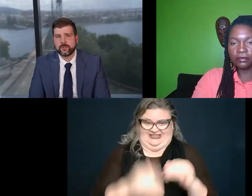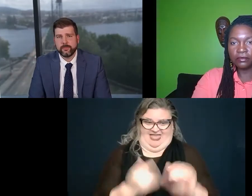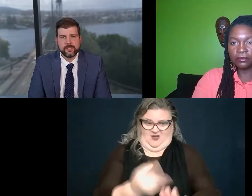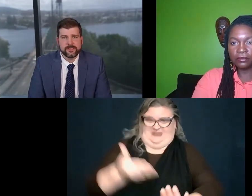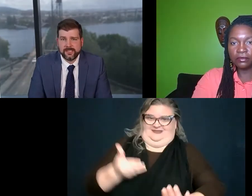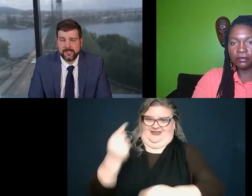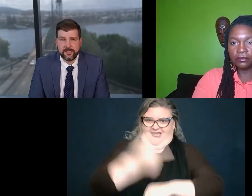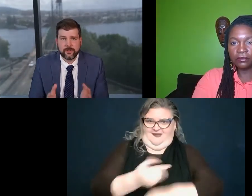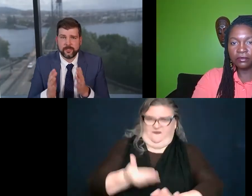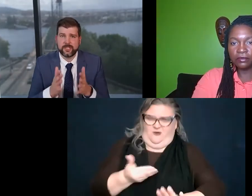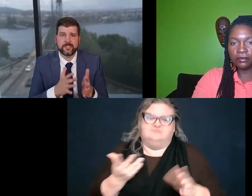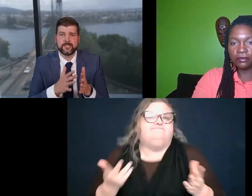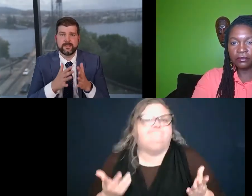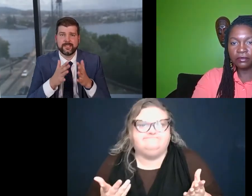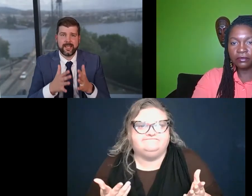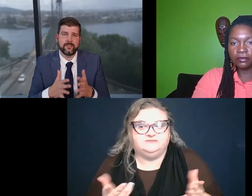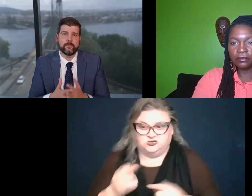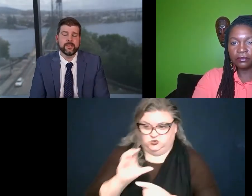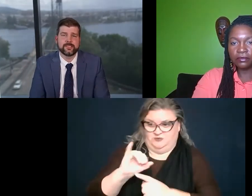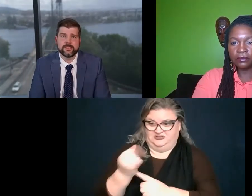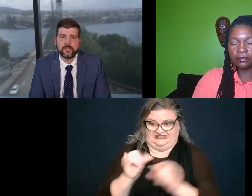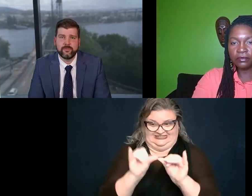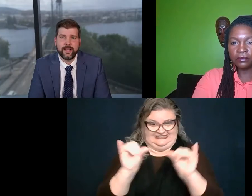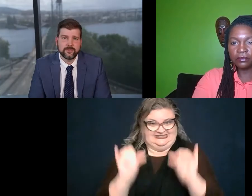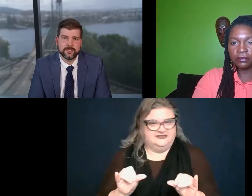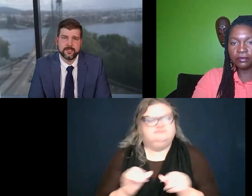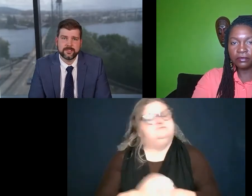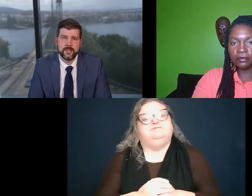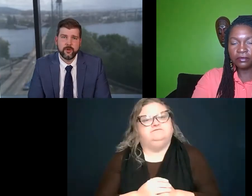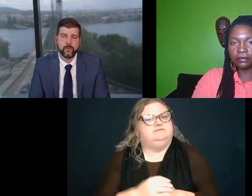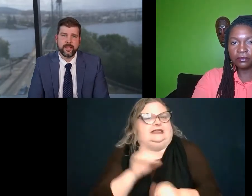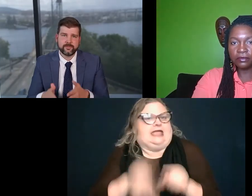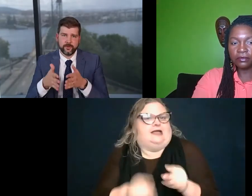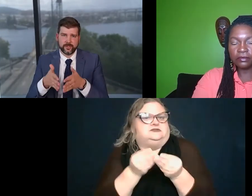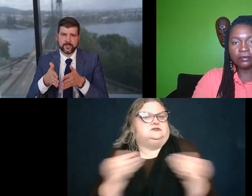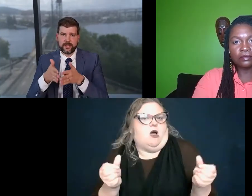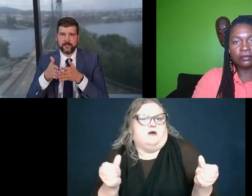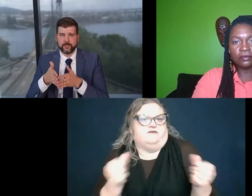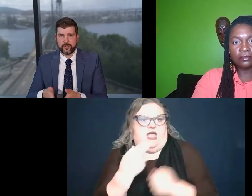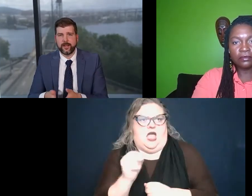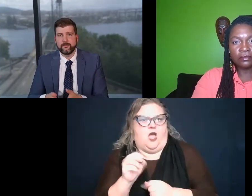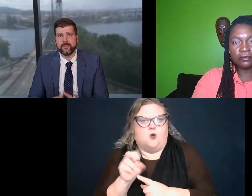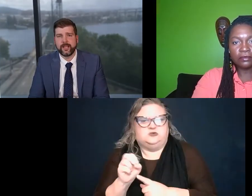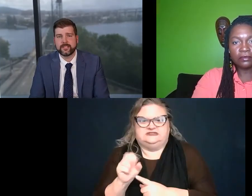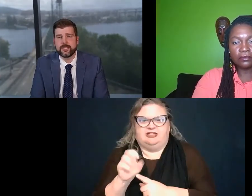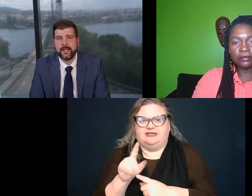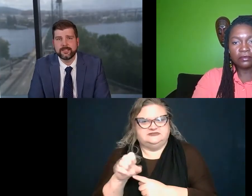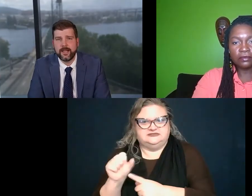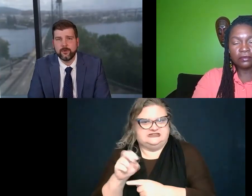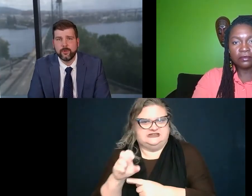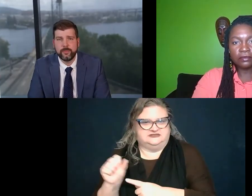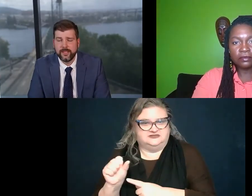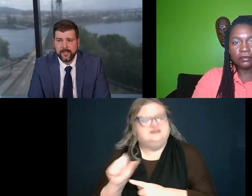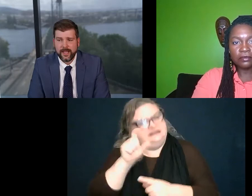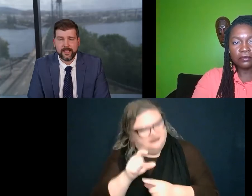So the criminal justice system is not the place to solve houselessness. We have to focus on crime. That's